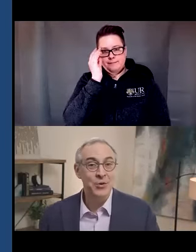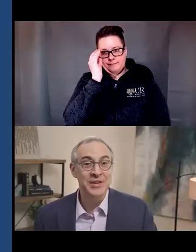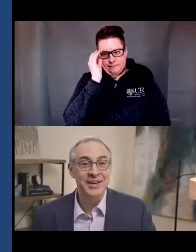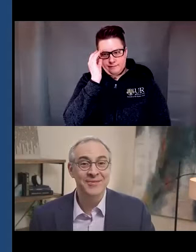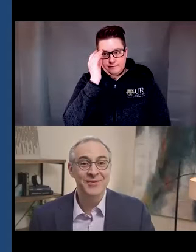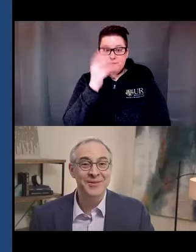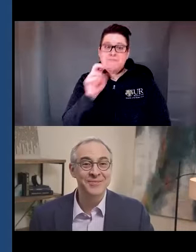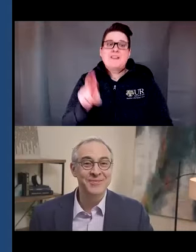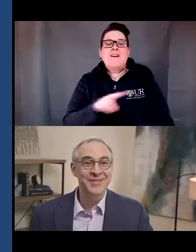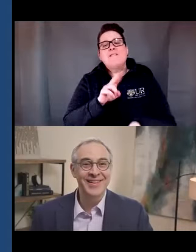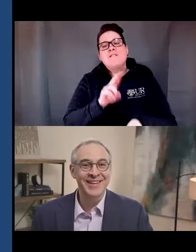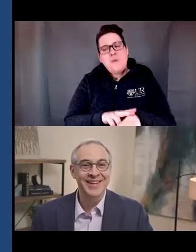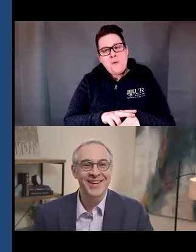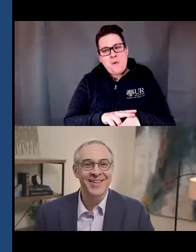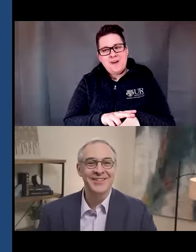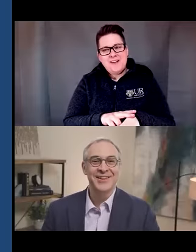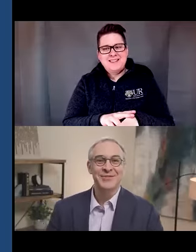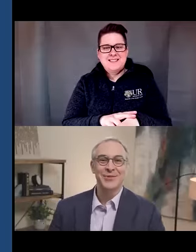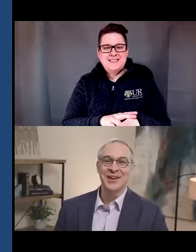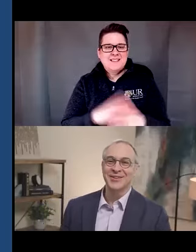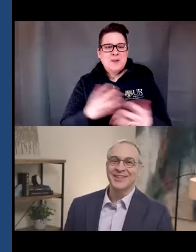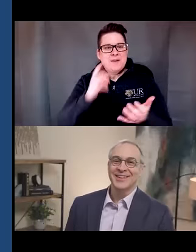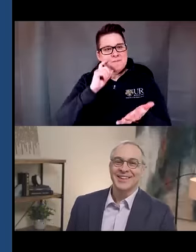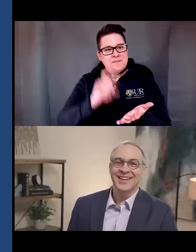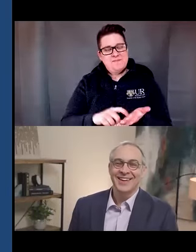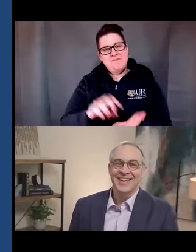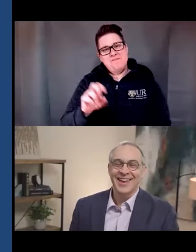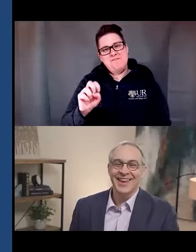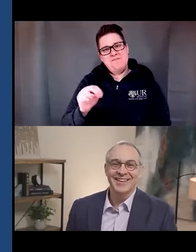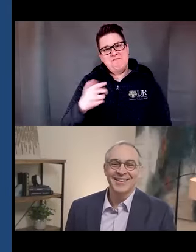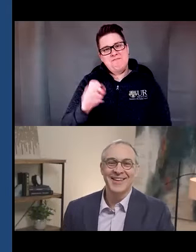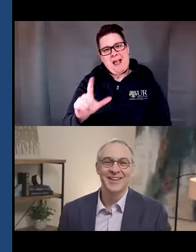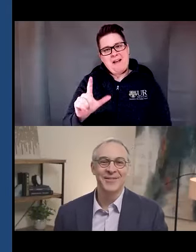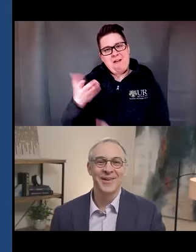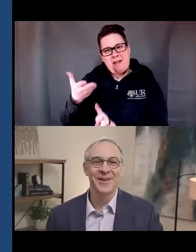And of course, I want to acknowledge George Engel.